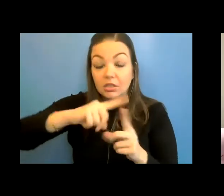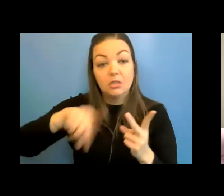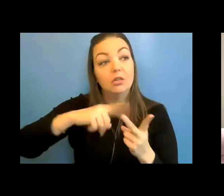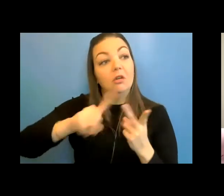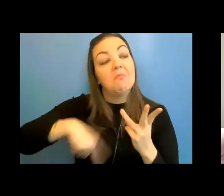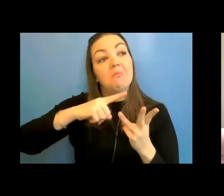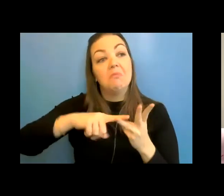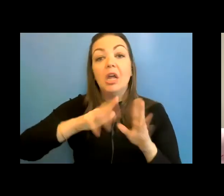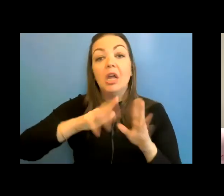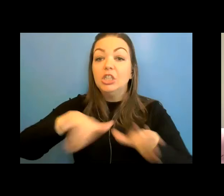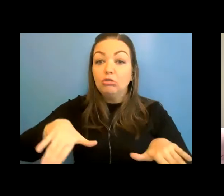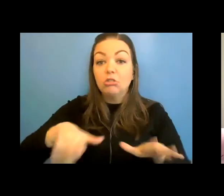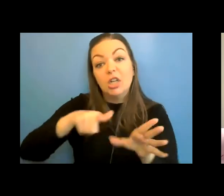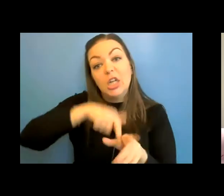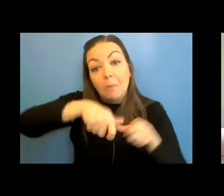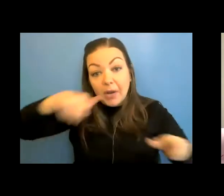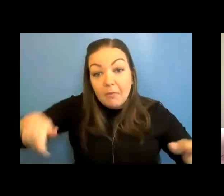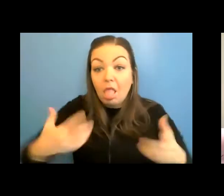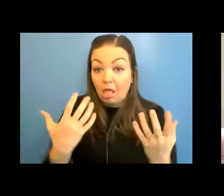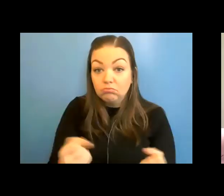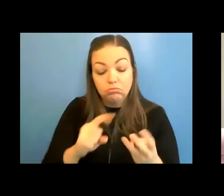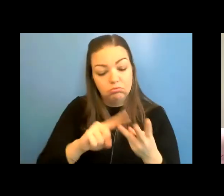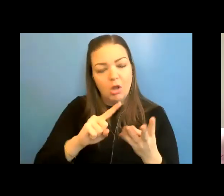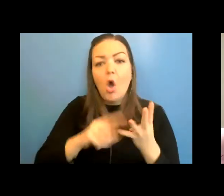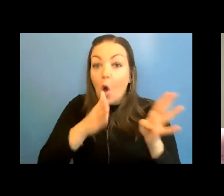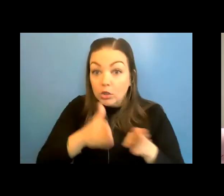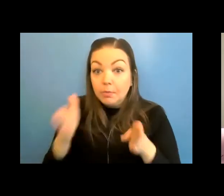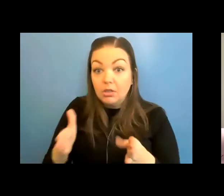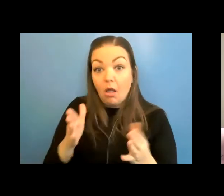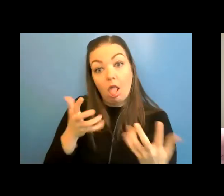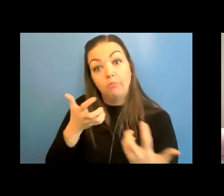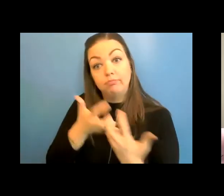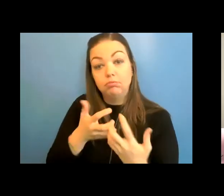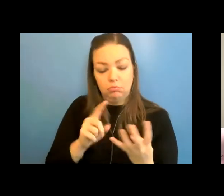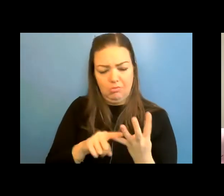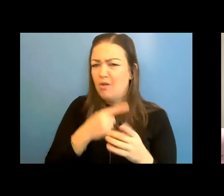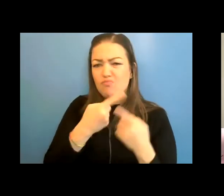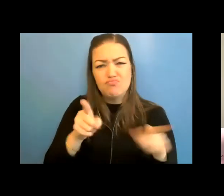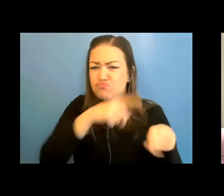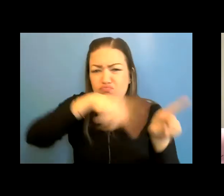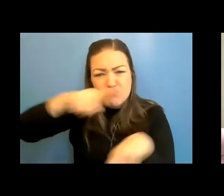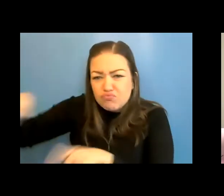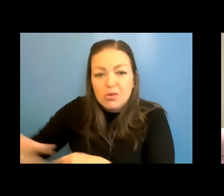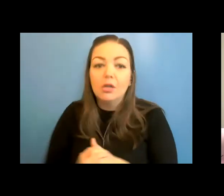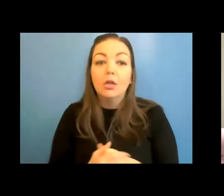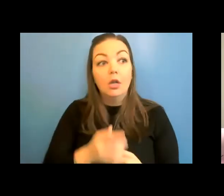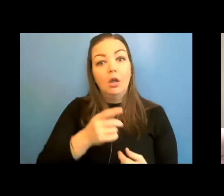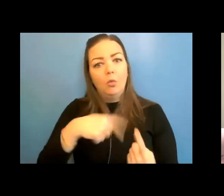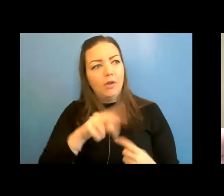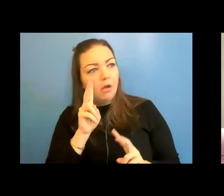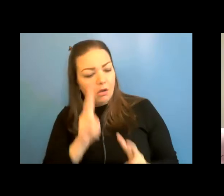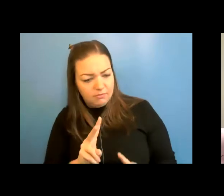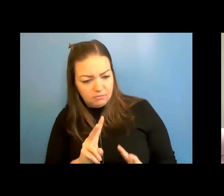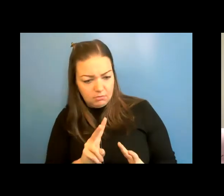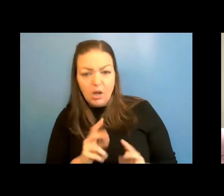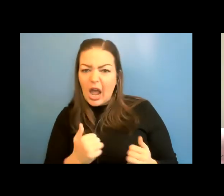work for children and young people, work for hospital settings, a range of different things where we've looked through the portfolio and gone, do you